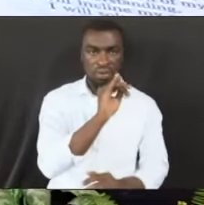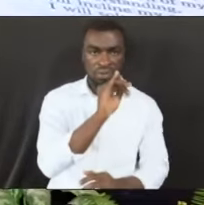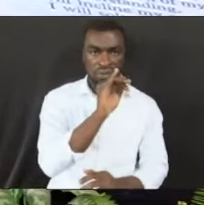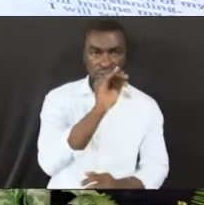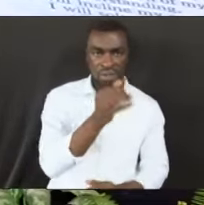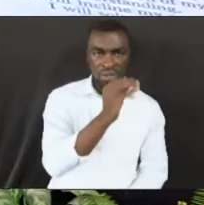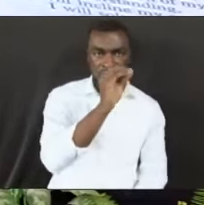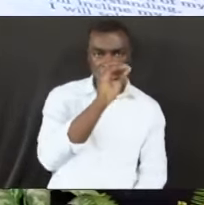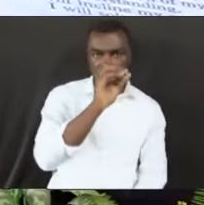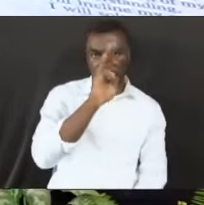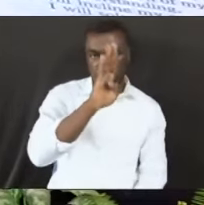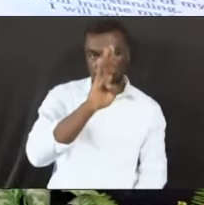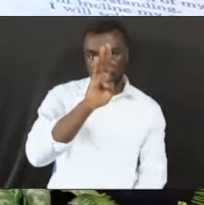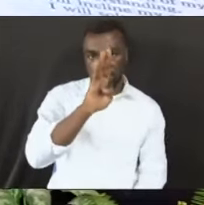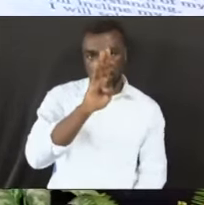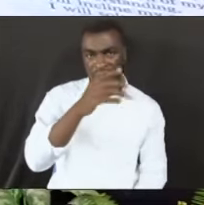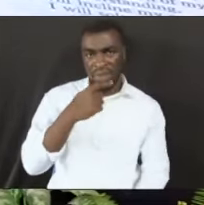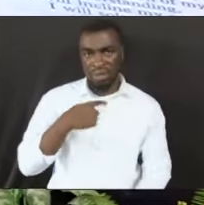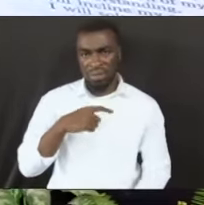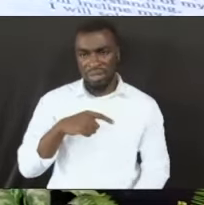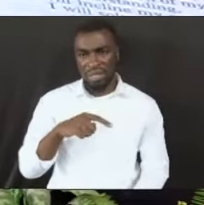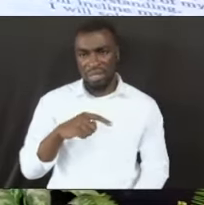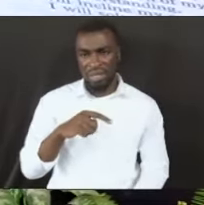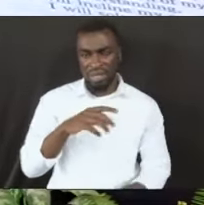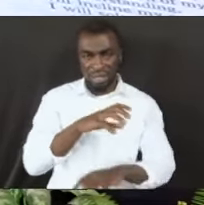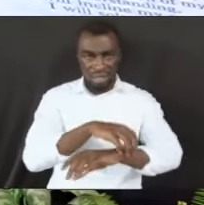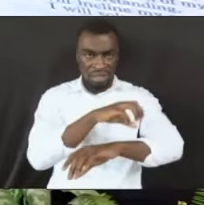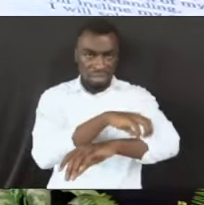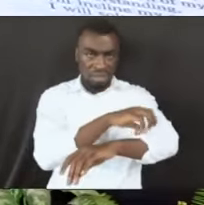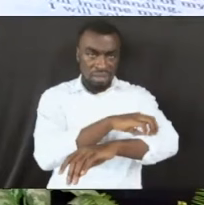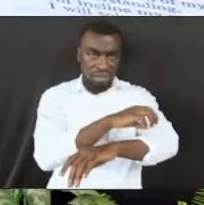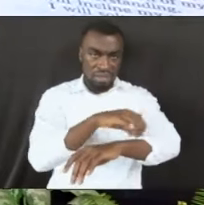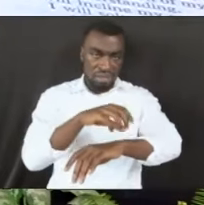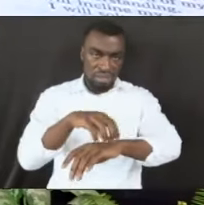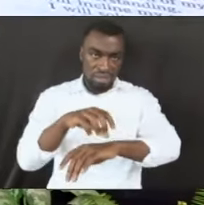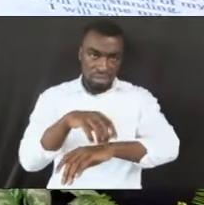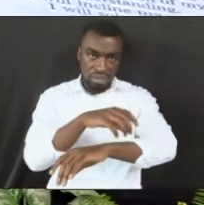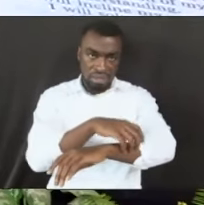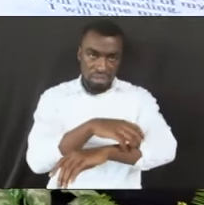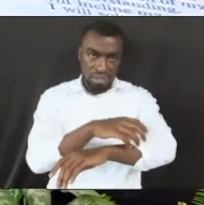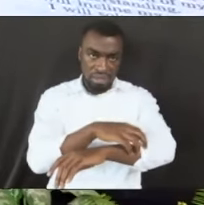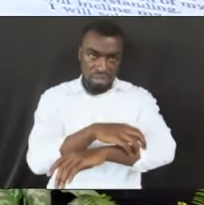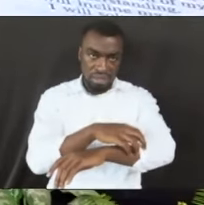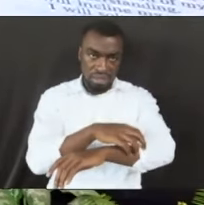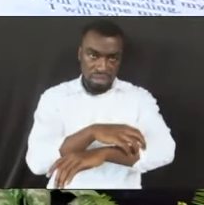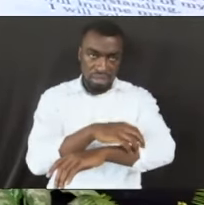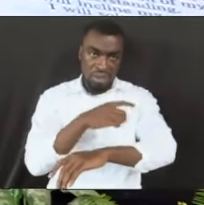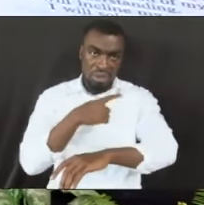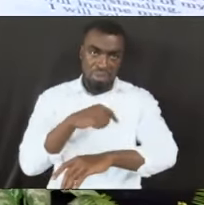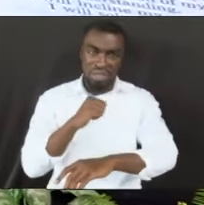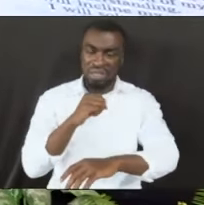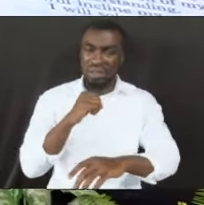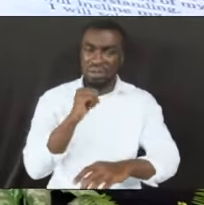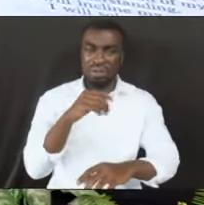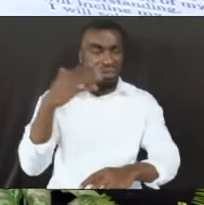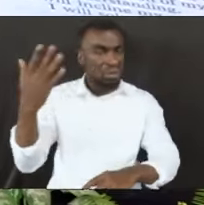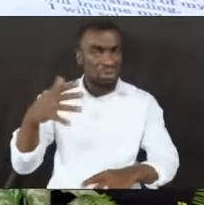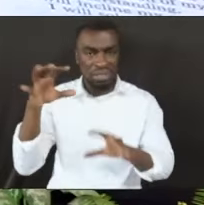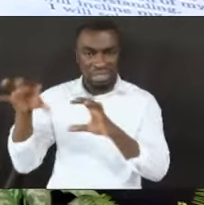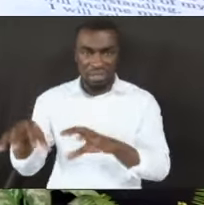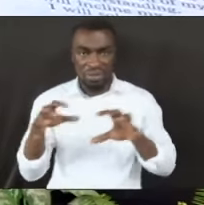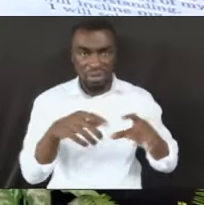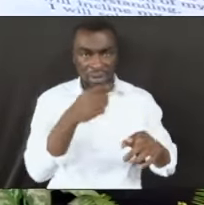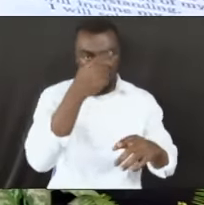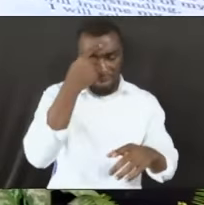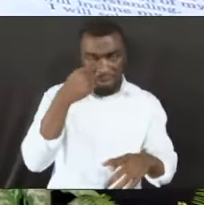assuming we are suffering like Job. Today I want to bring it to your attention. We don't always suffer because we have been perfect like